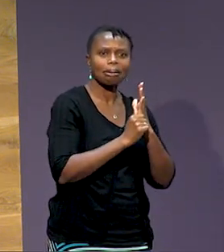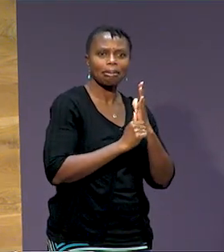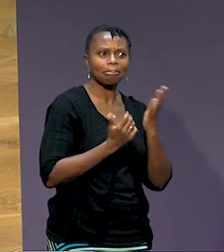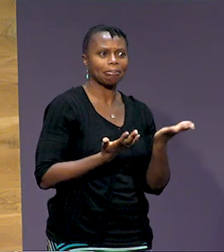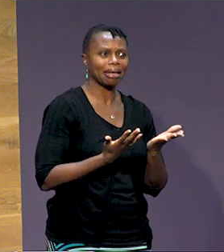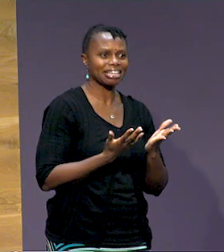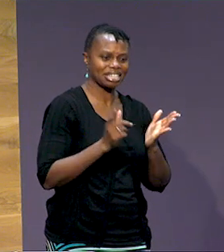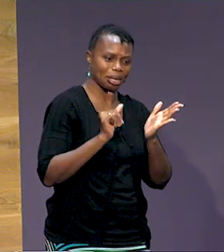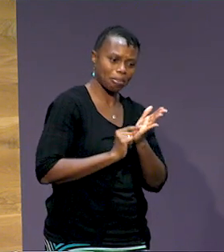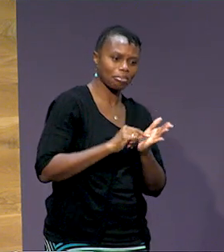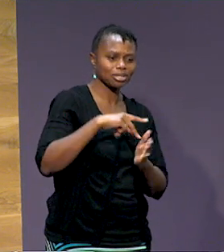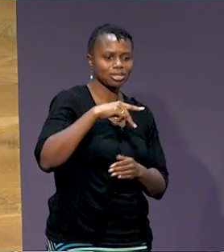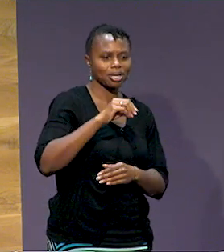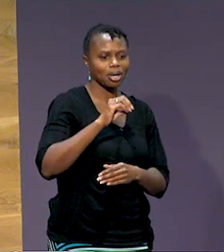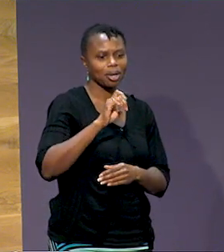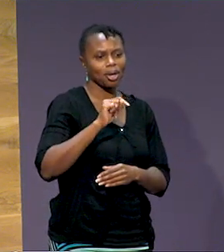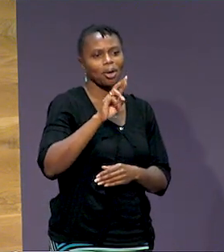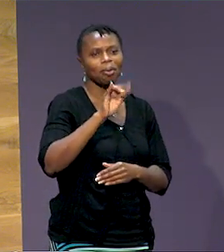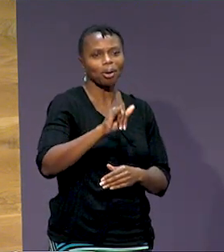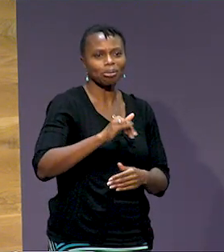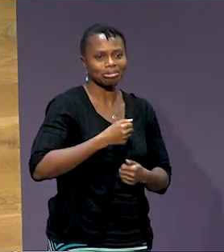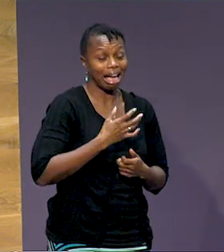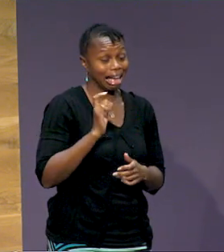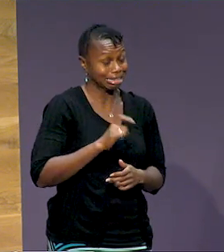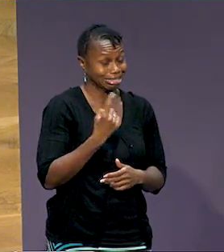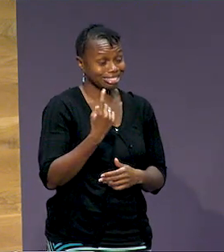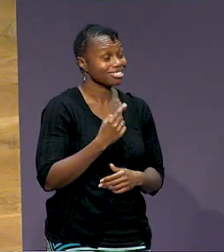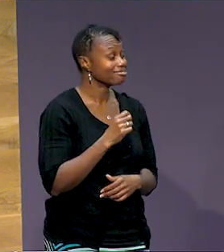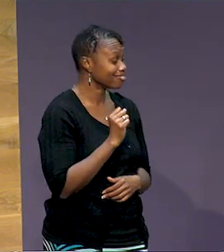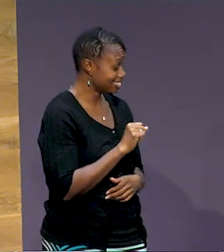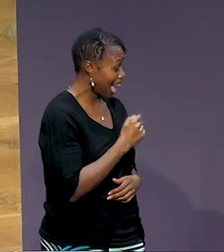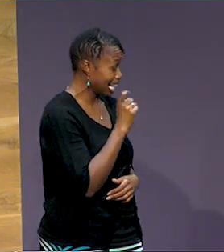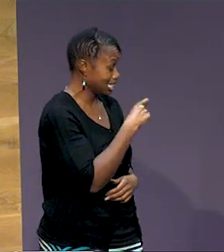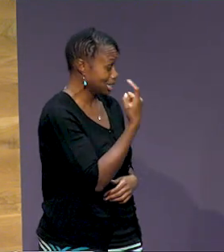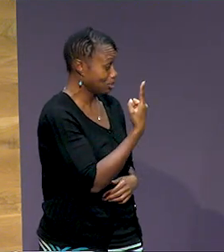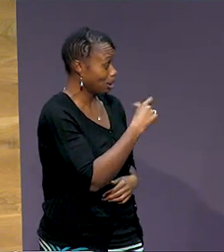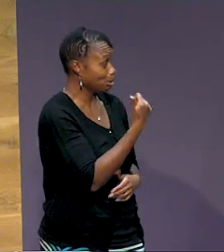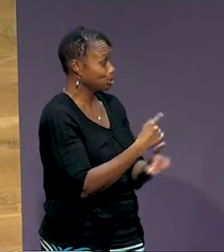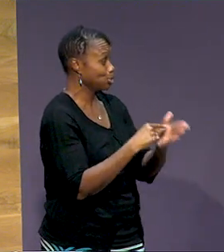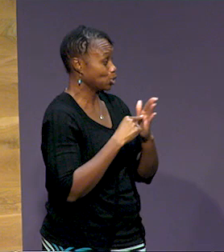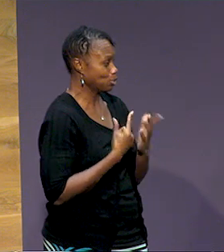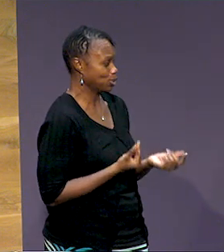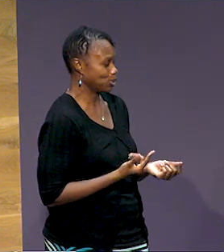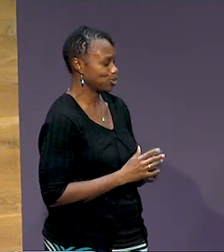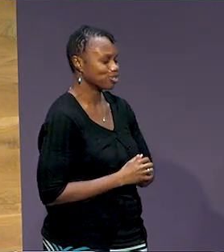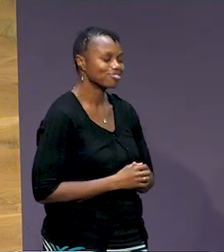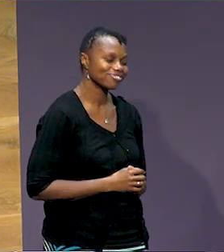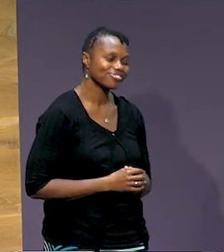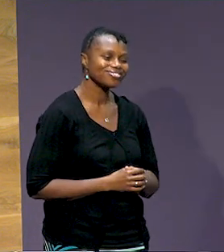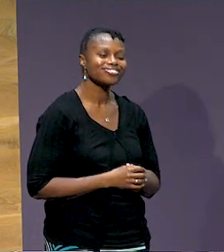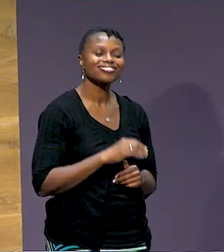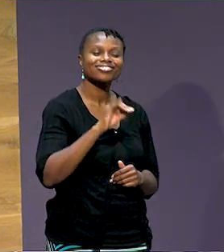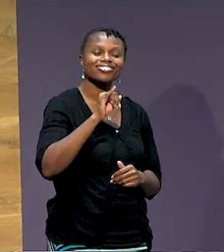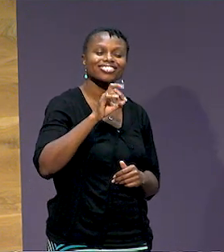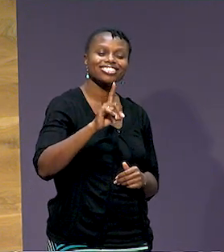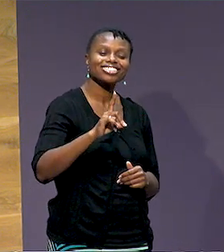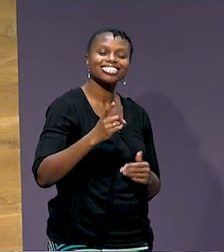I needed somebody else to show me the way. Great, thanks. Jed,